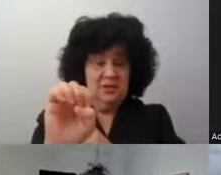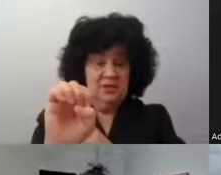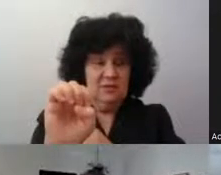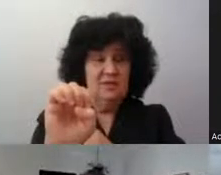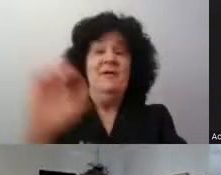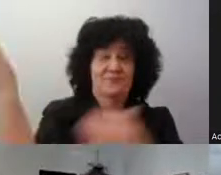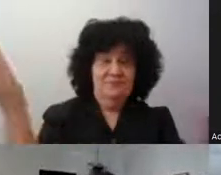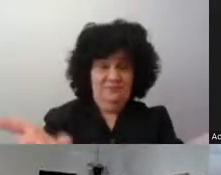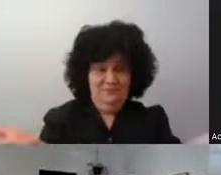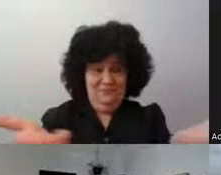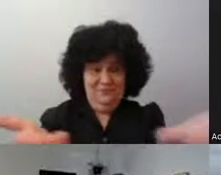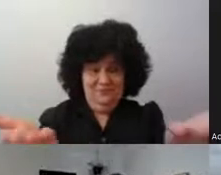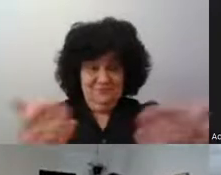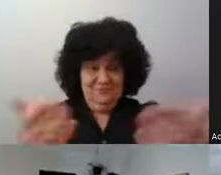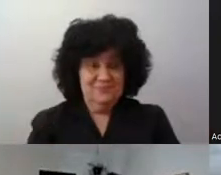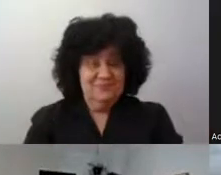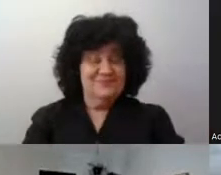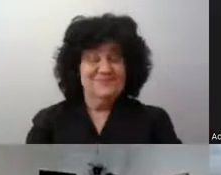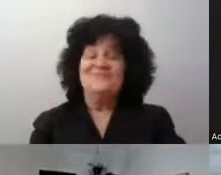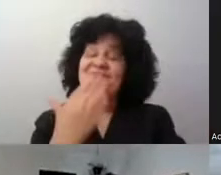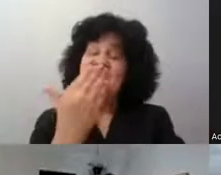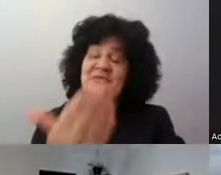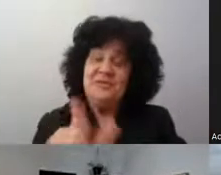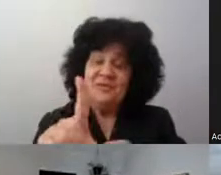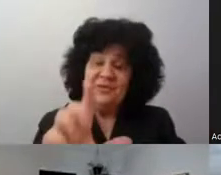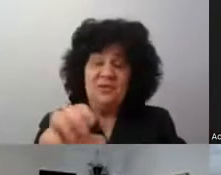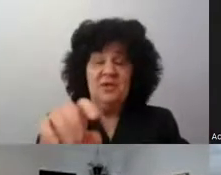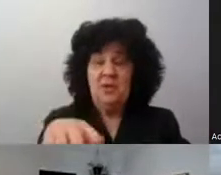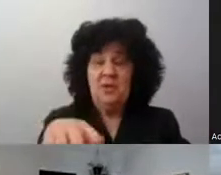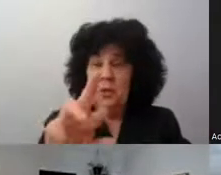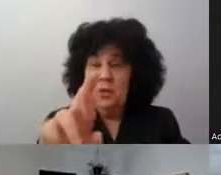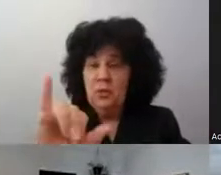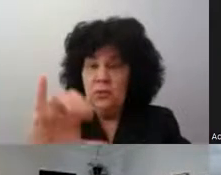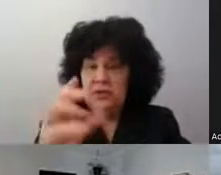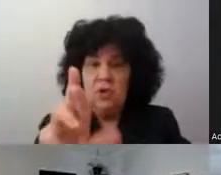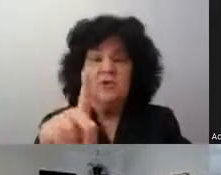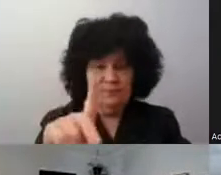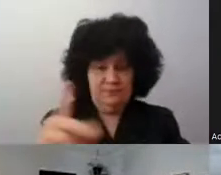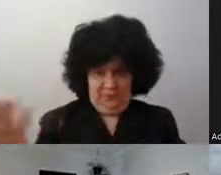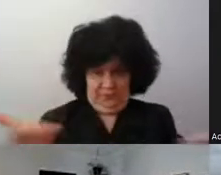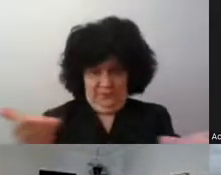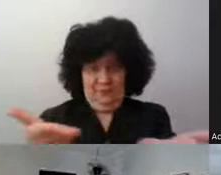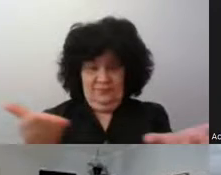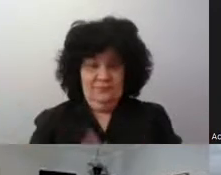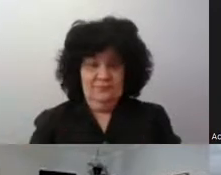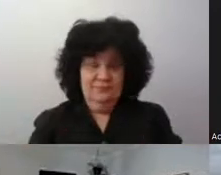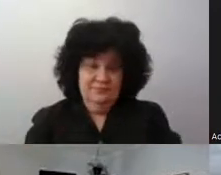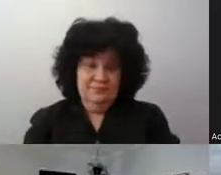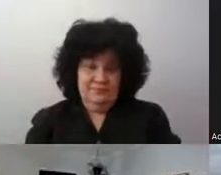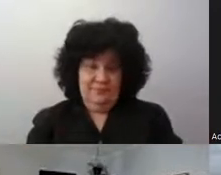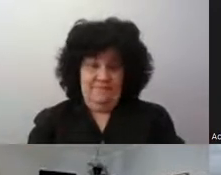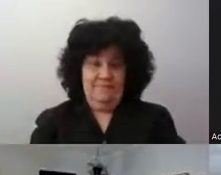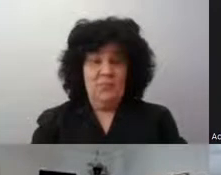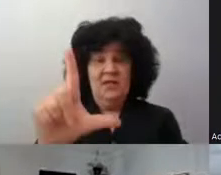Present. All right. Thank you, Luke. Richard. Present. Okay. Thank you, Richard.